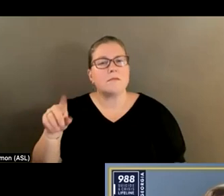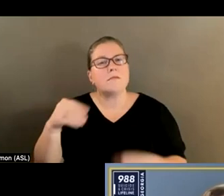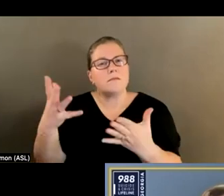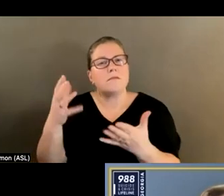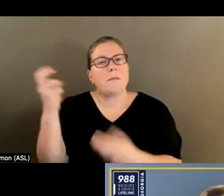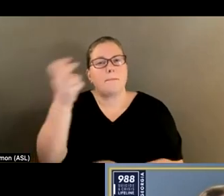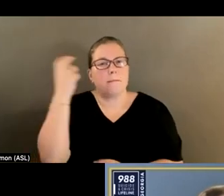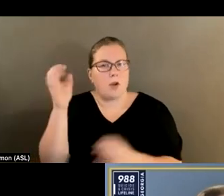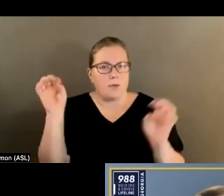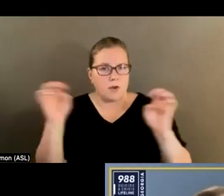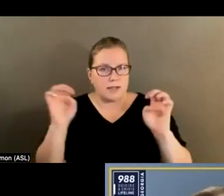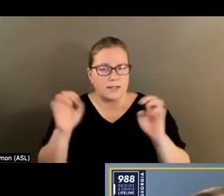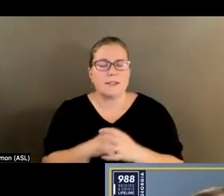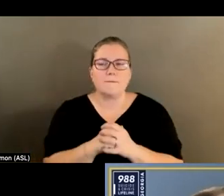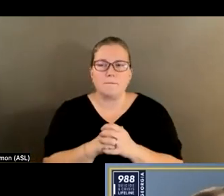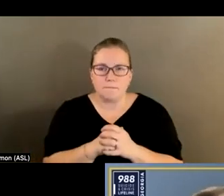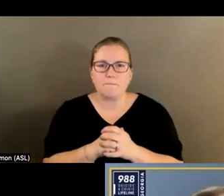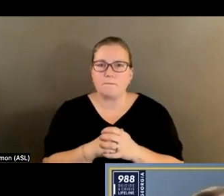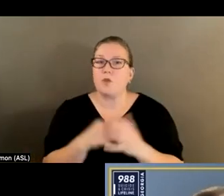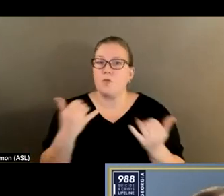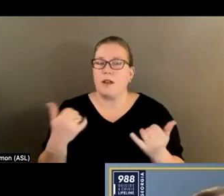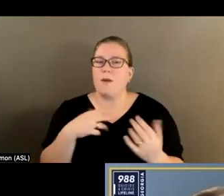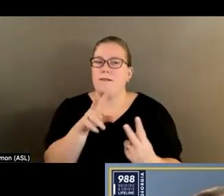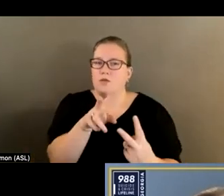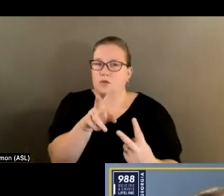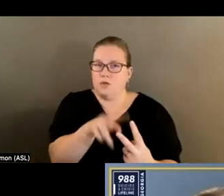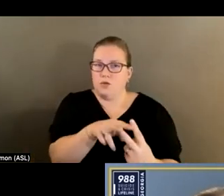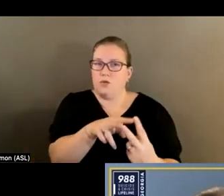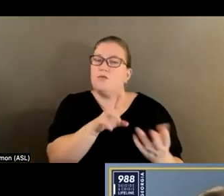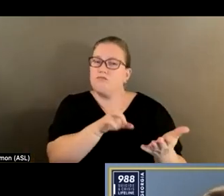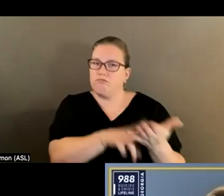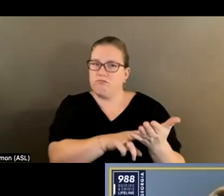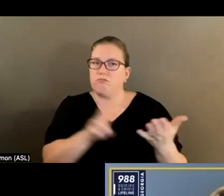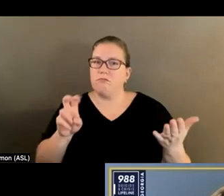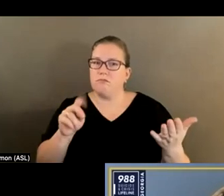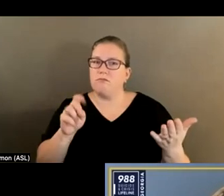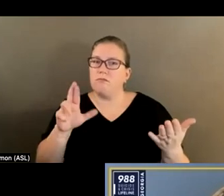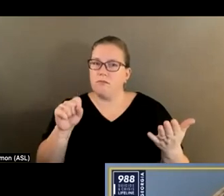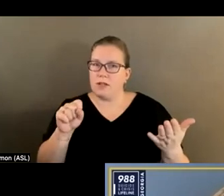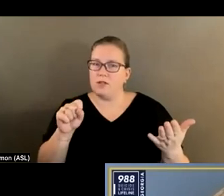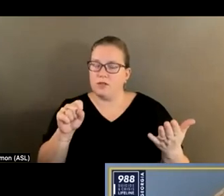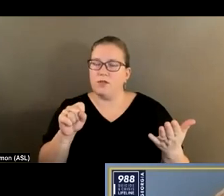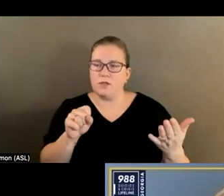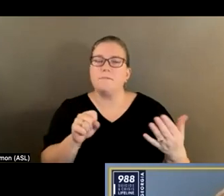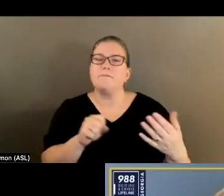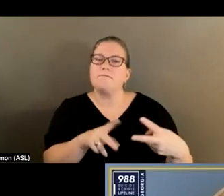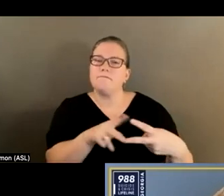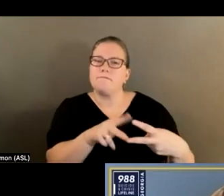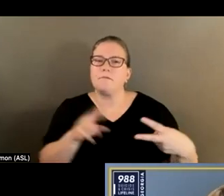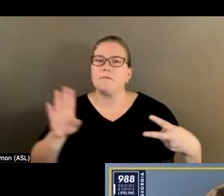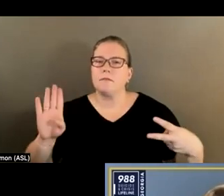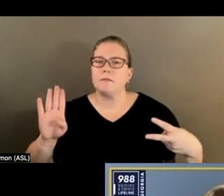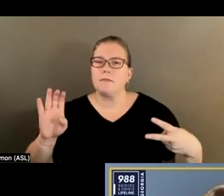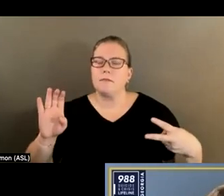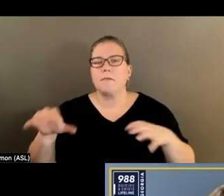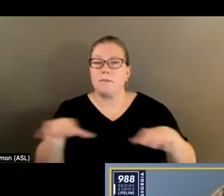in Georgia. So we have 2 contracted vendors with whom we work, and those vendors are Behavioral